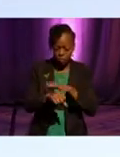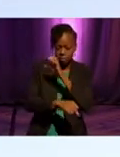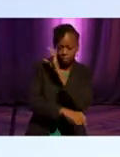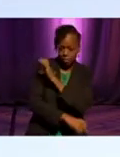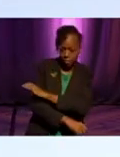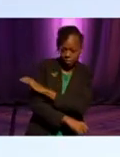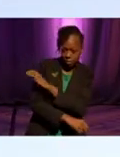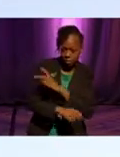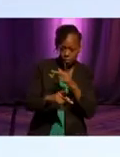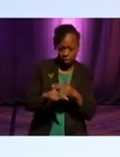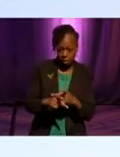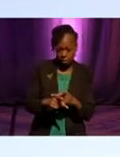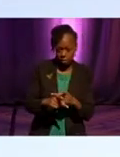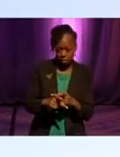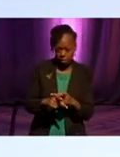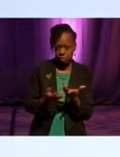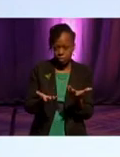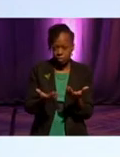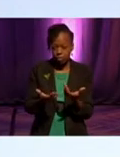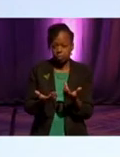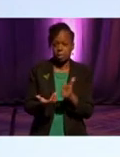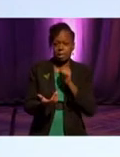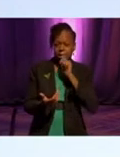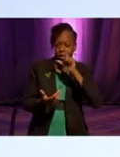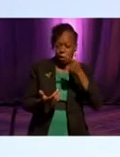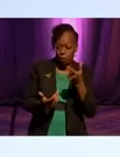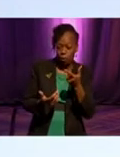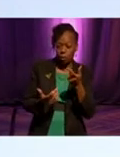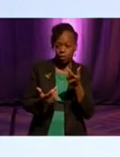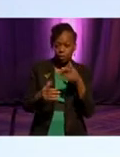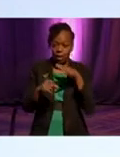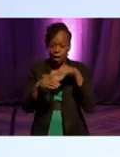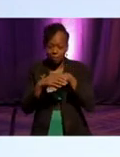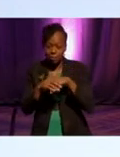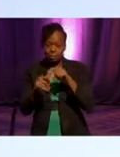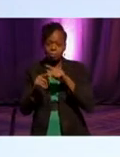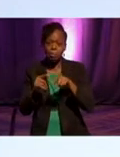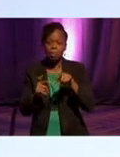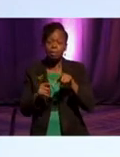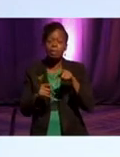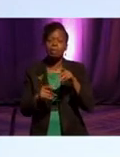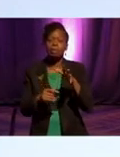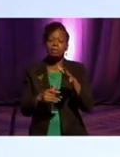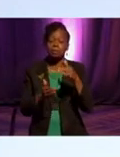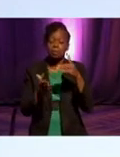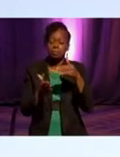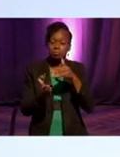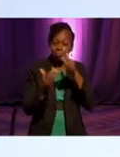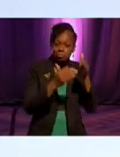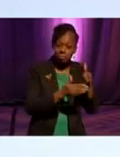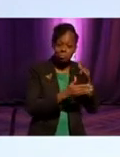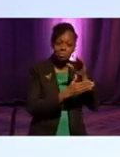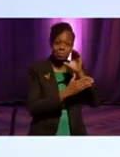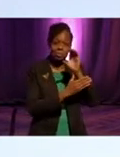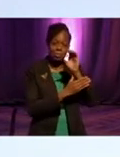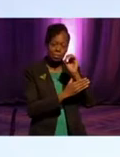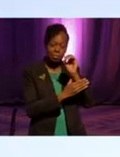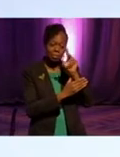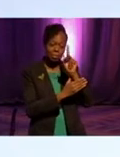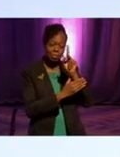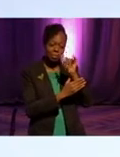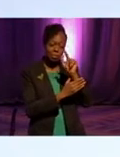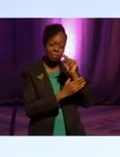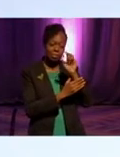to it in terms of just social determinants as well. Dr. Akito, could you share a bit about factors